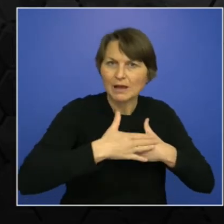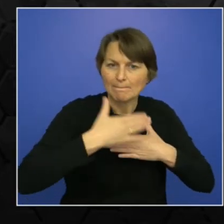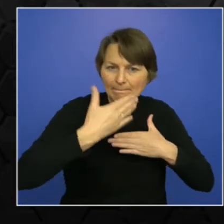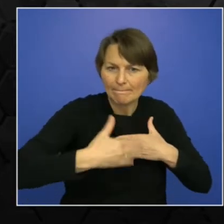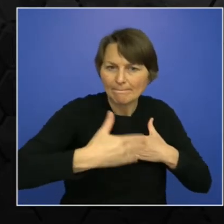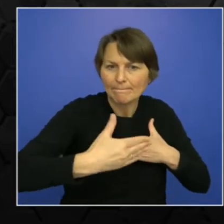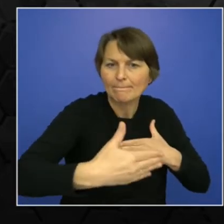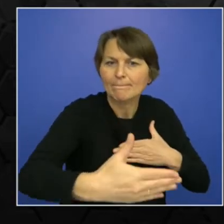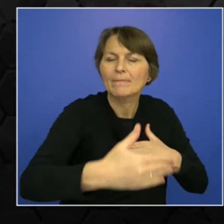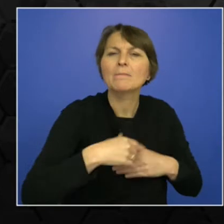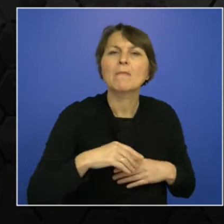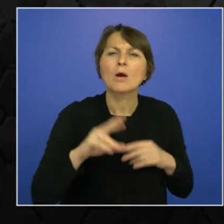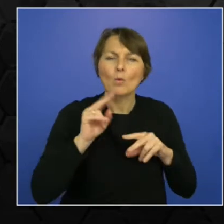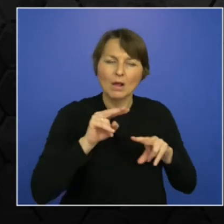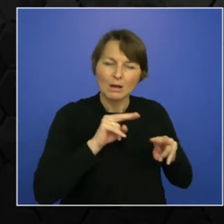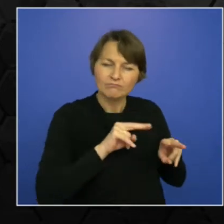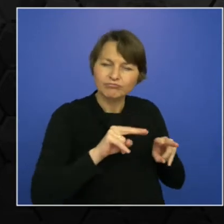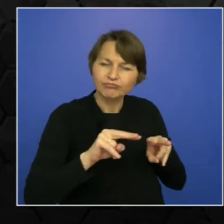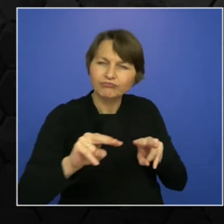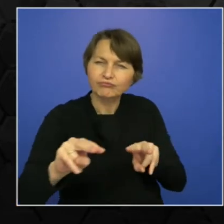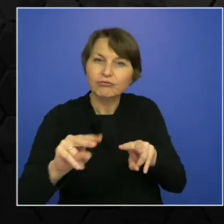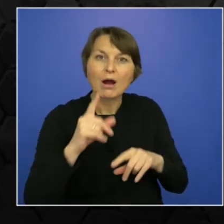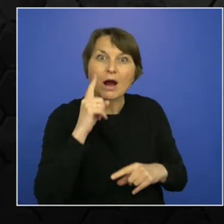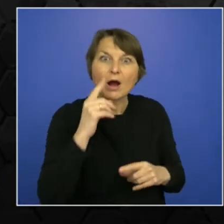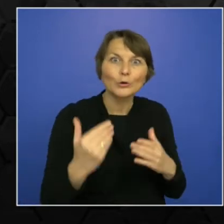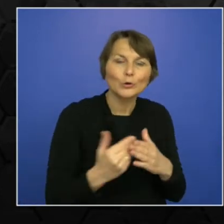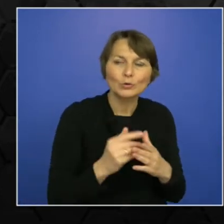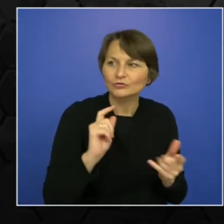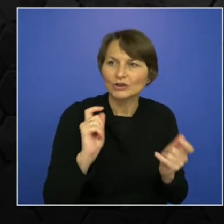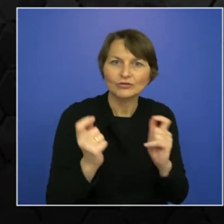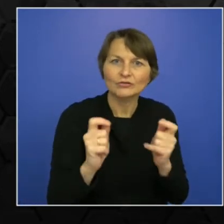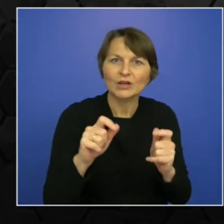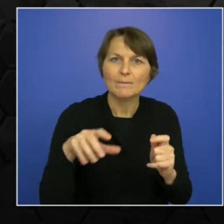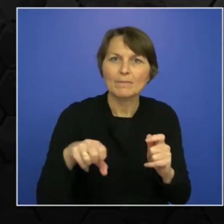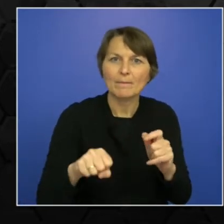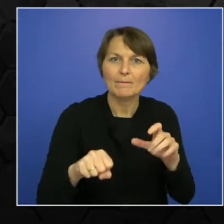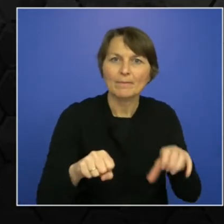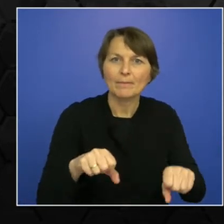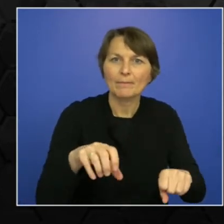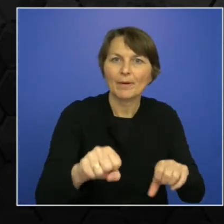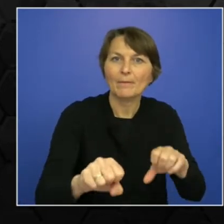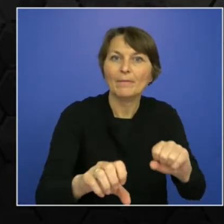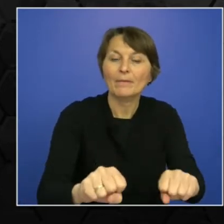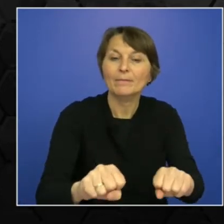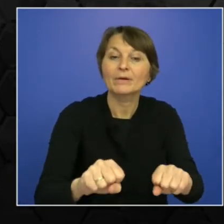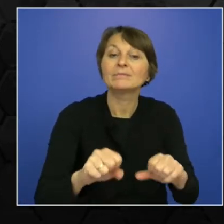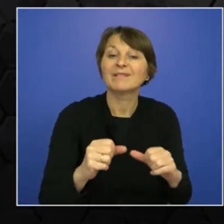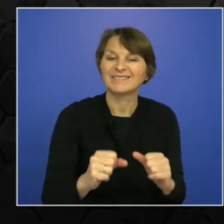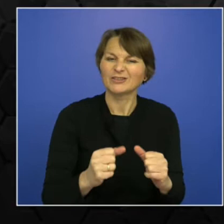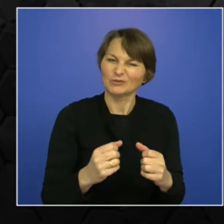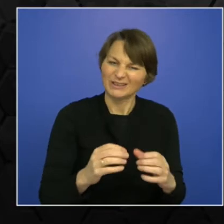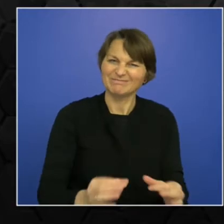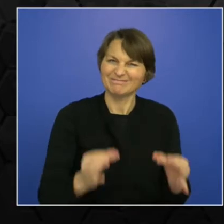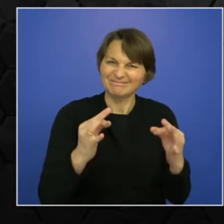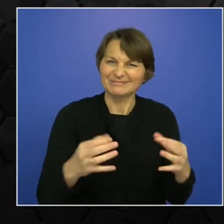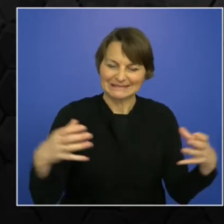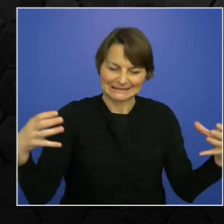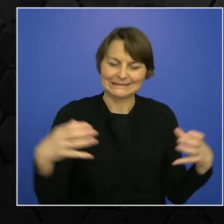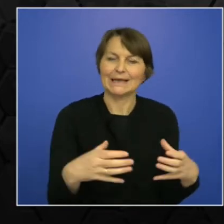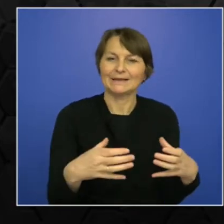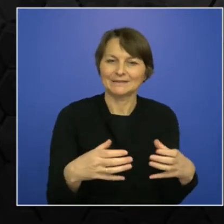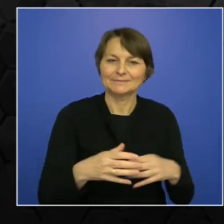monitoring and identifying new patterns to catch attempts before they are successful. And the last